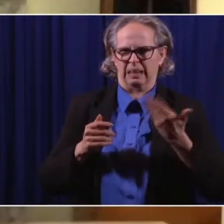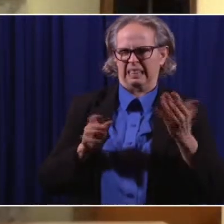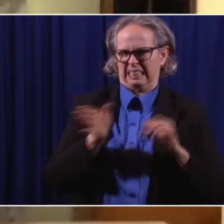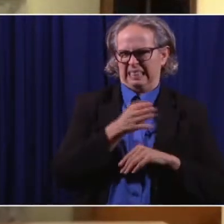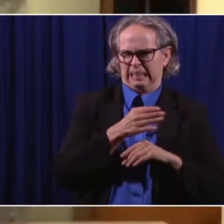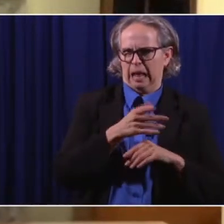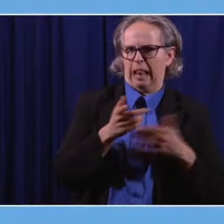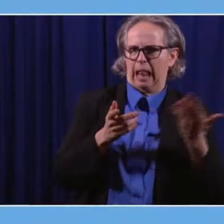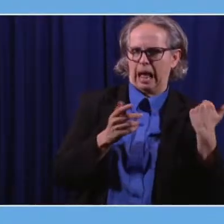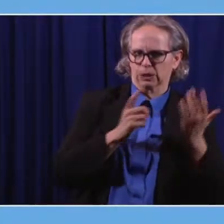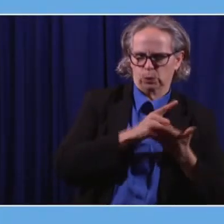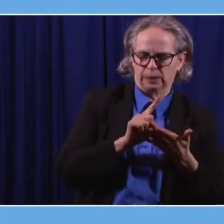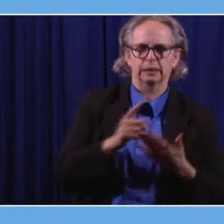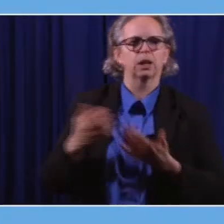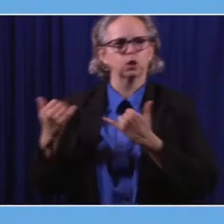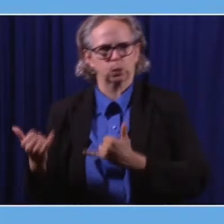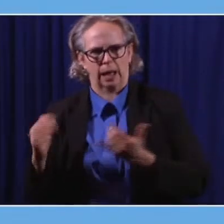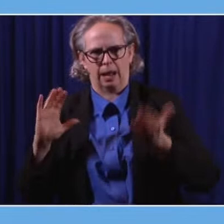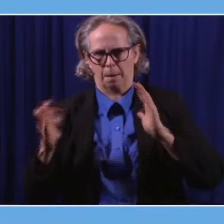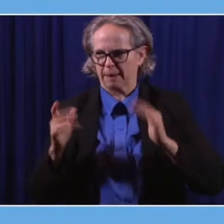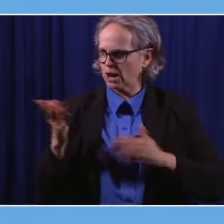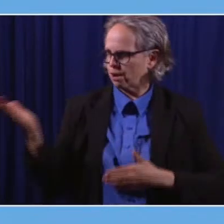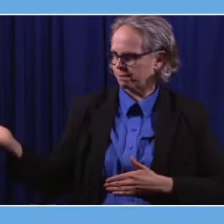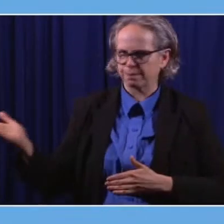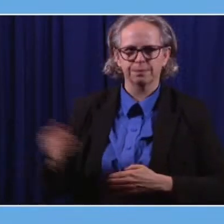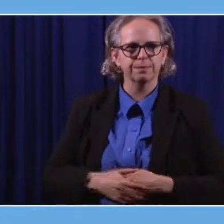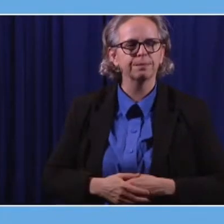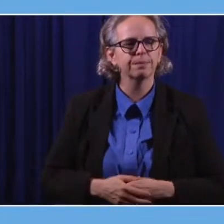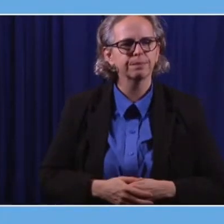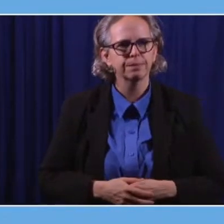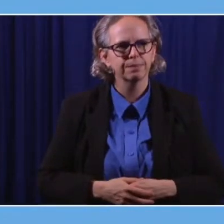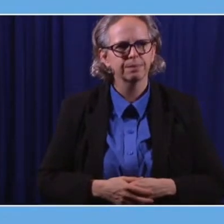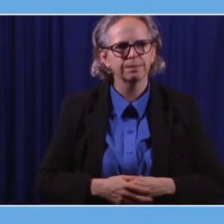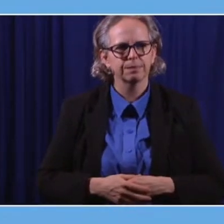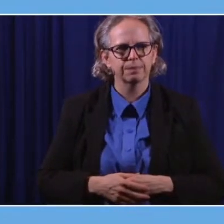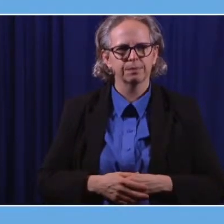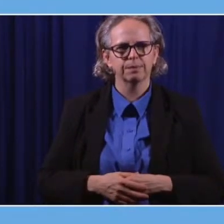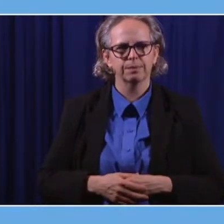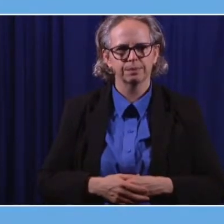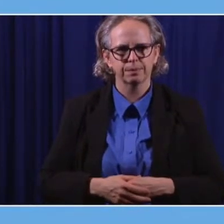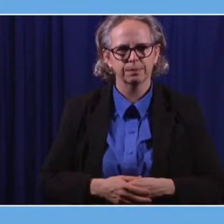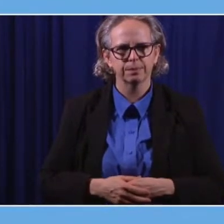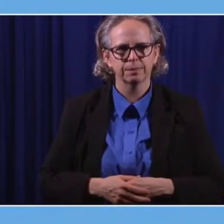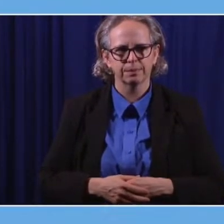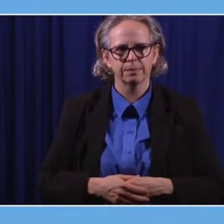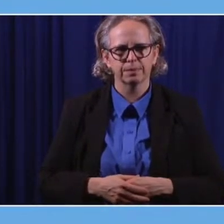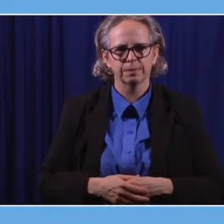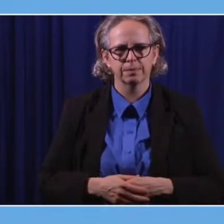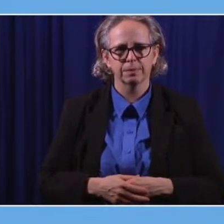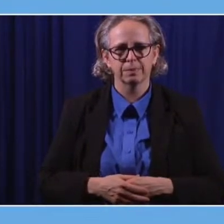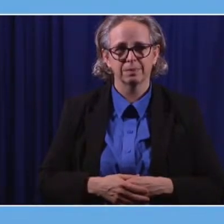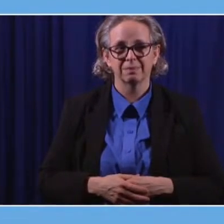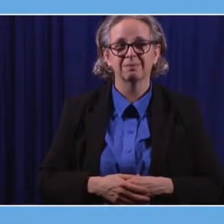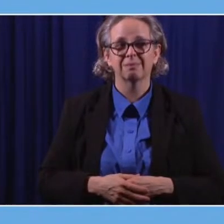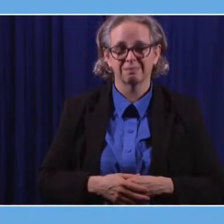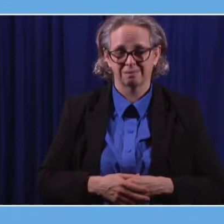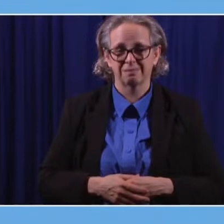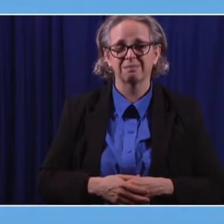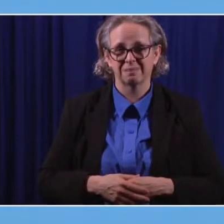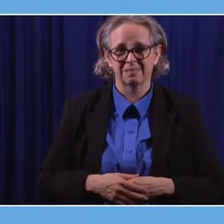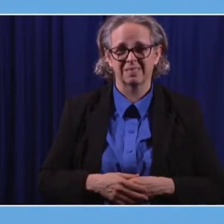we are this week. And let's go to the next slide. Eric will show just that. So this is where we